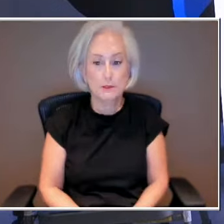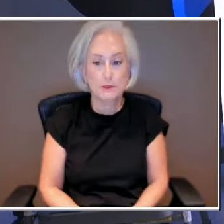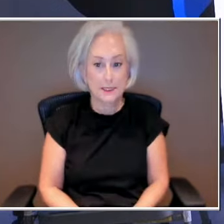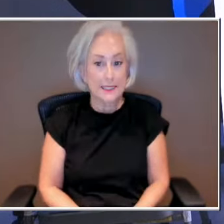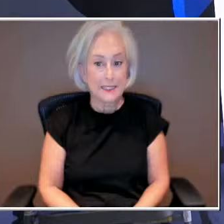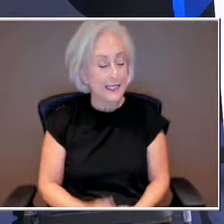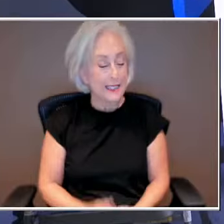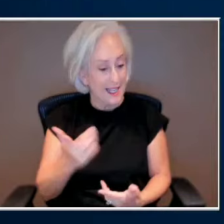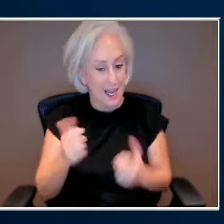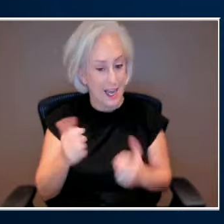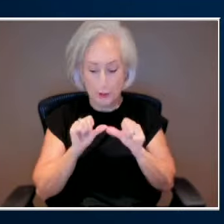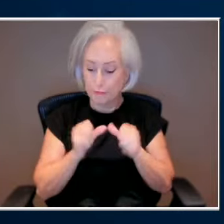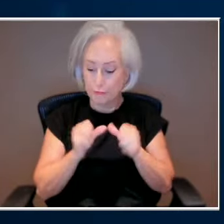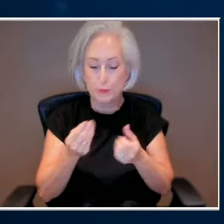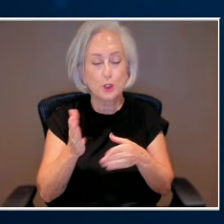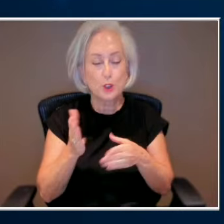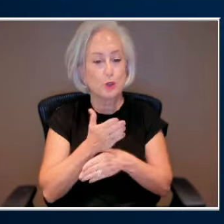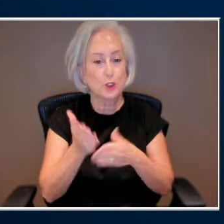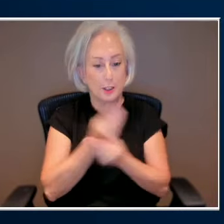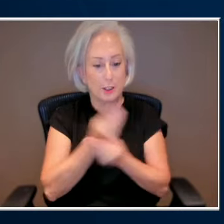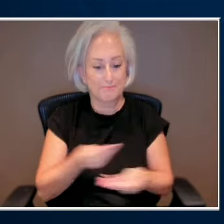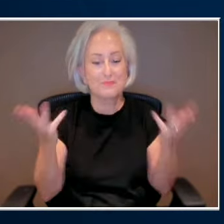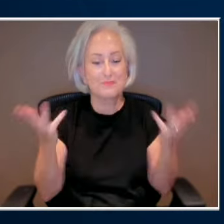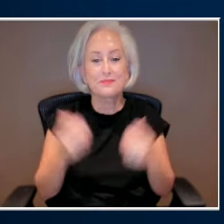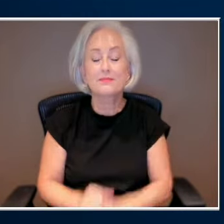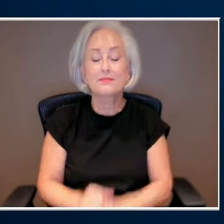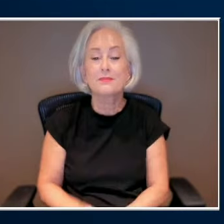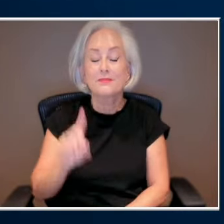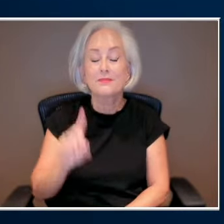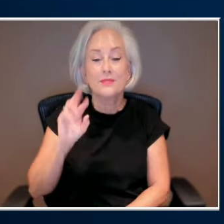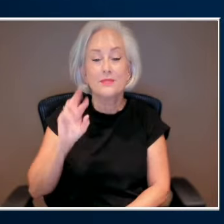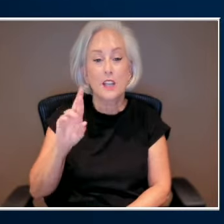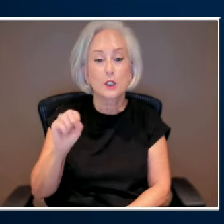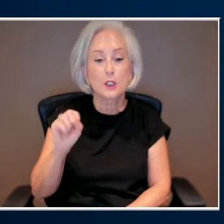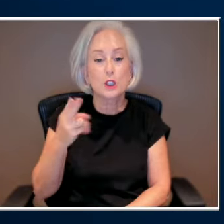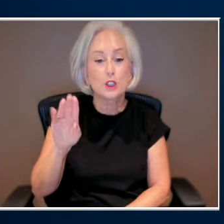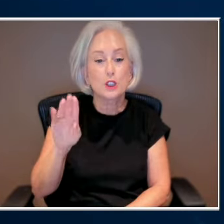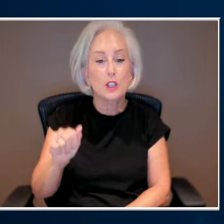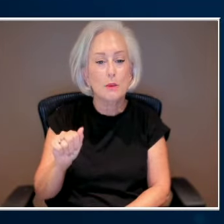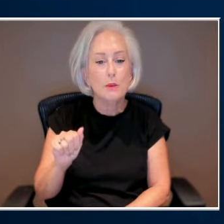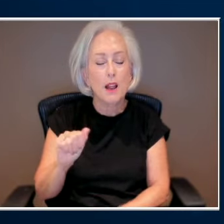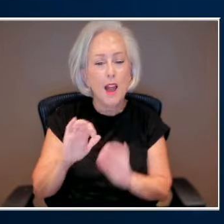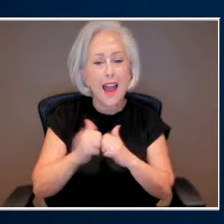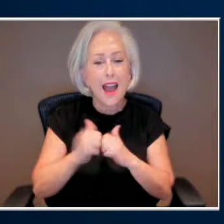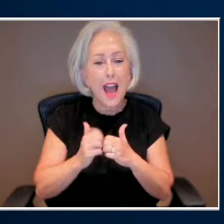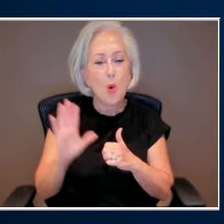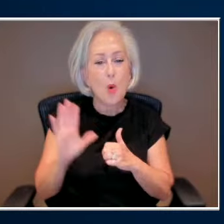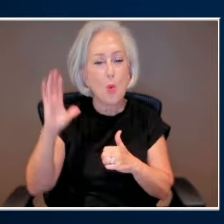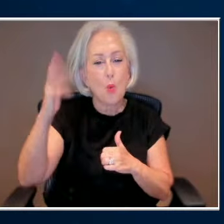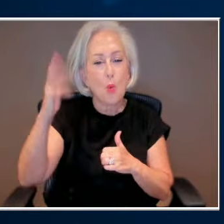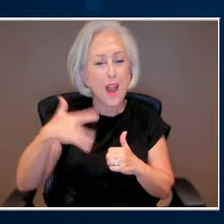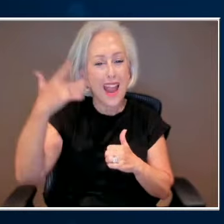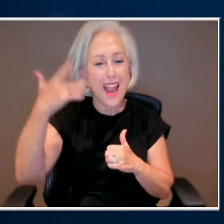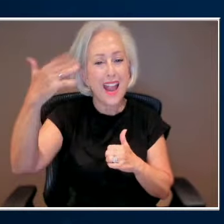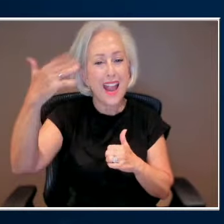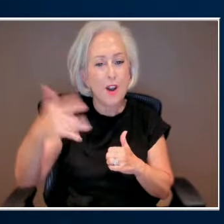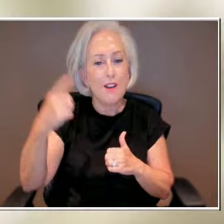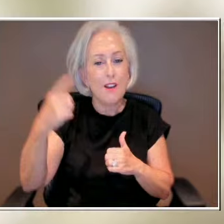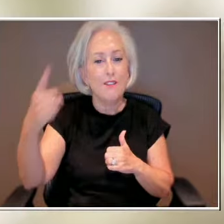Let's bring in Dr. Sharma. Dr. Sharma, how unusual is it for breast cancer to metastasize 15 years later?